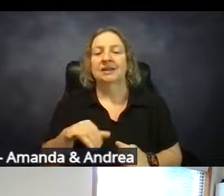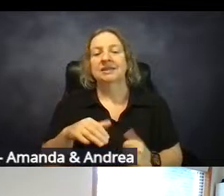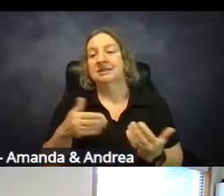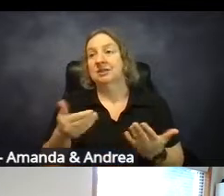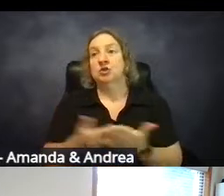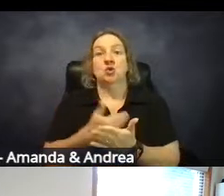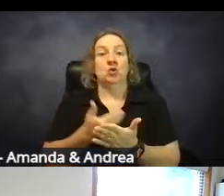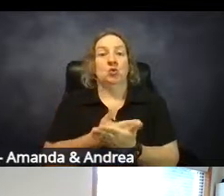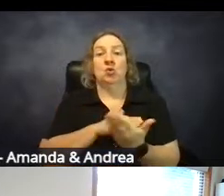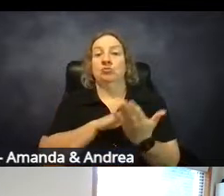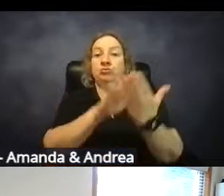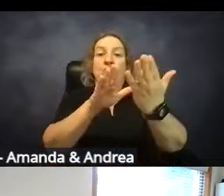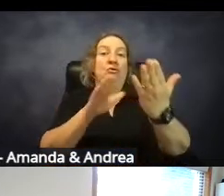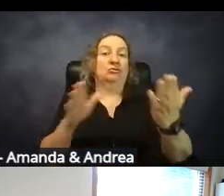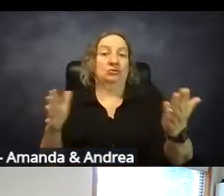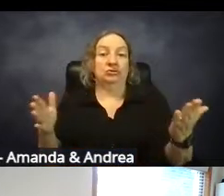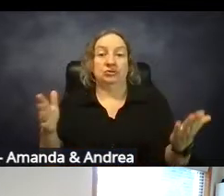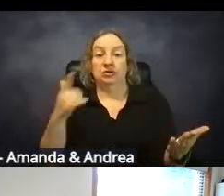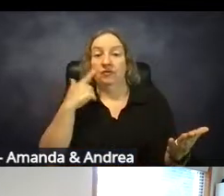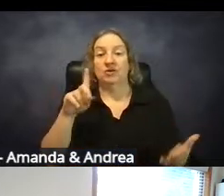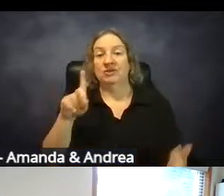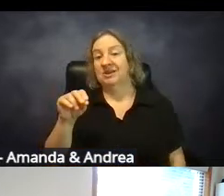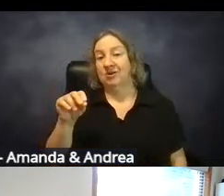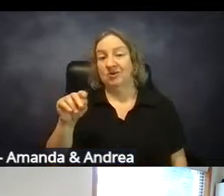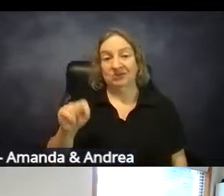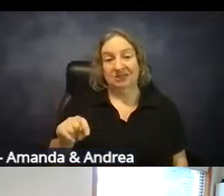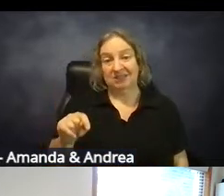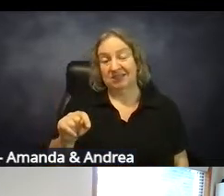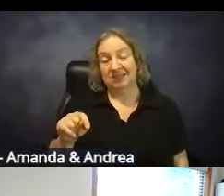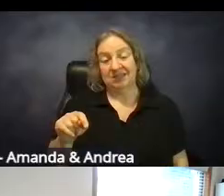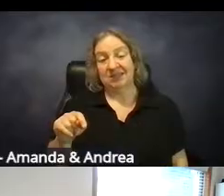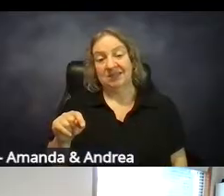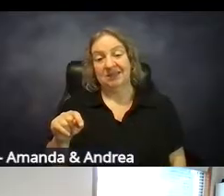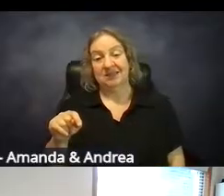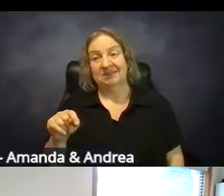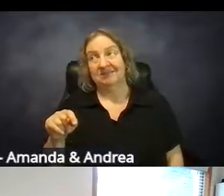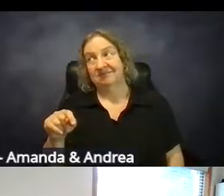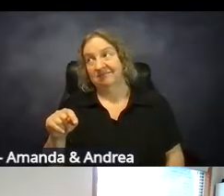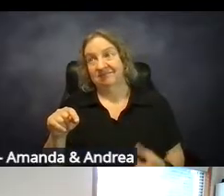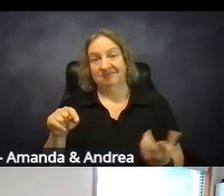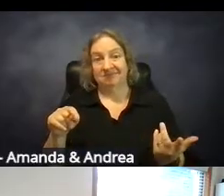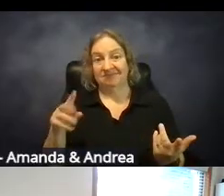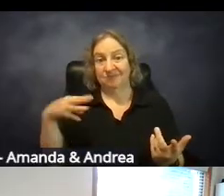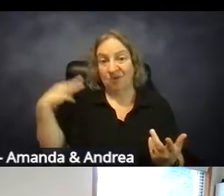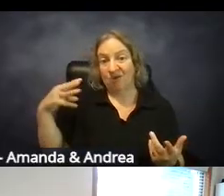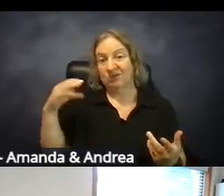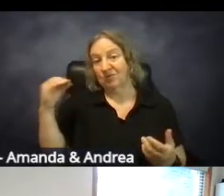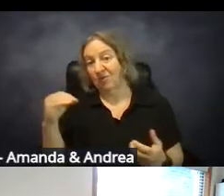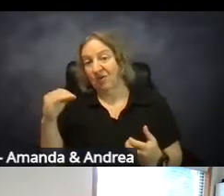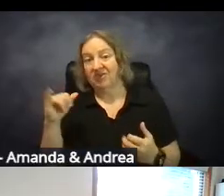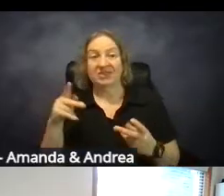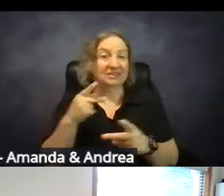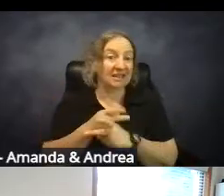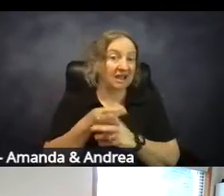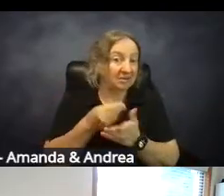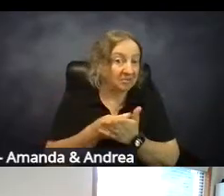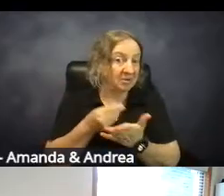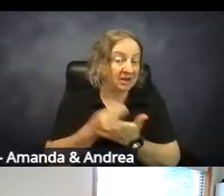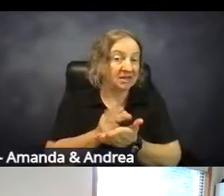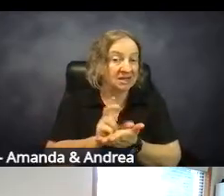ground for the DOTs in this area. Putting this type of money towards